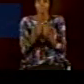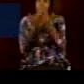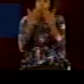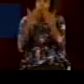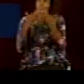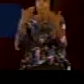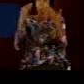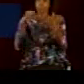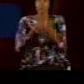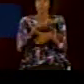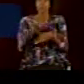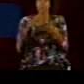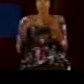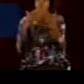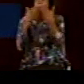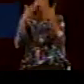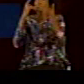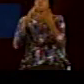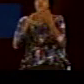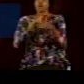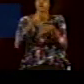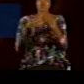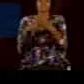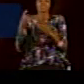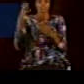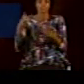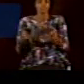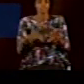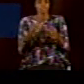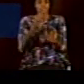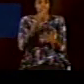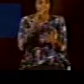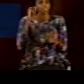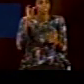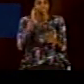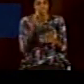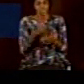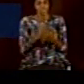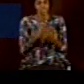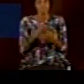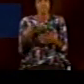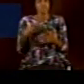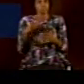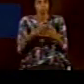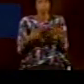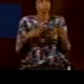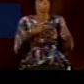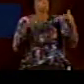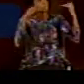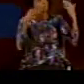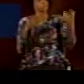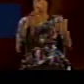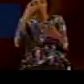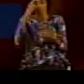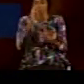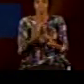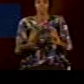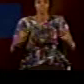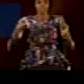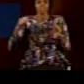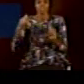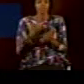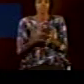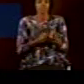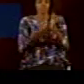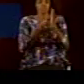that the Lord did yesterday. And of course, in anticipation of a greater manifestation of his